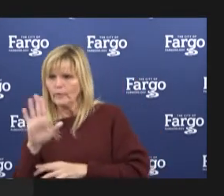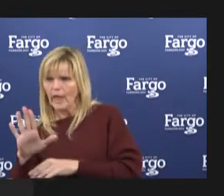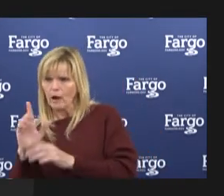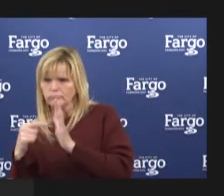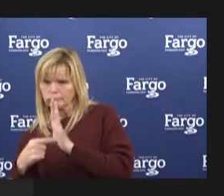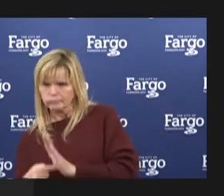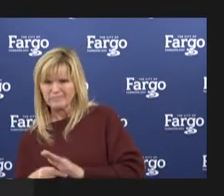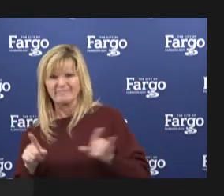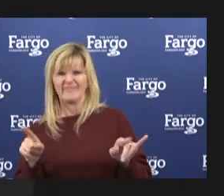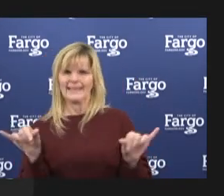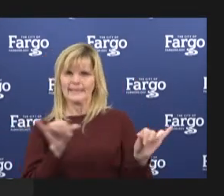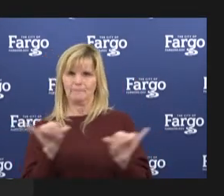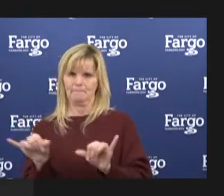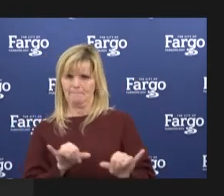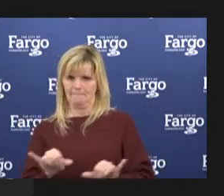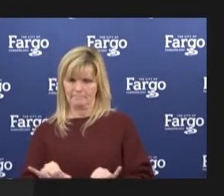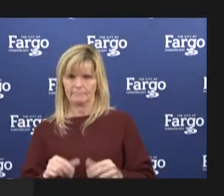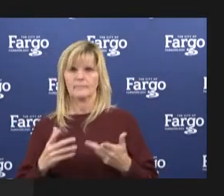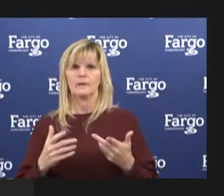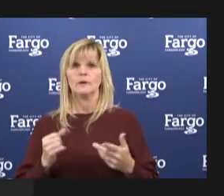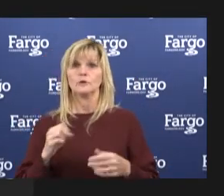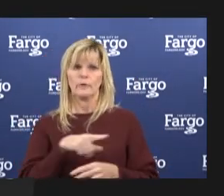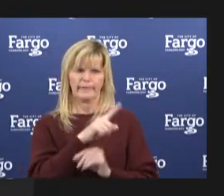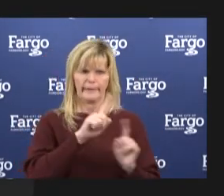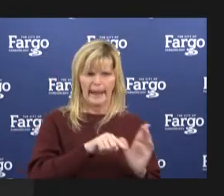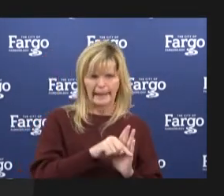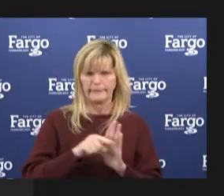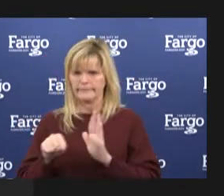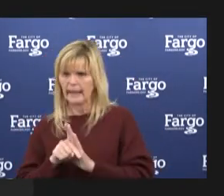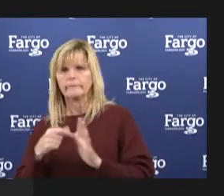other diagnostic options if those test negative.